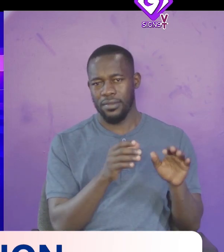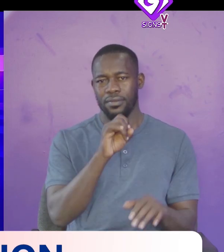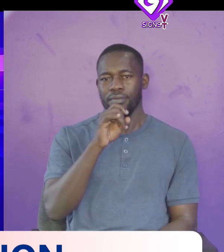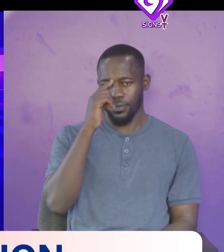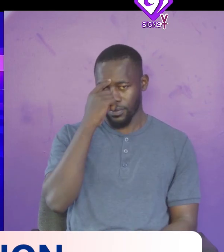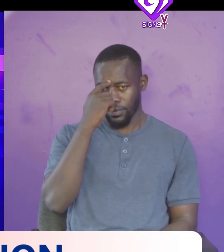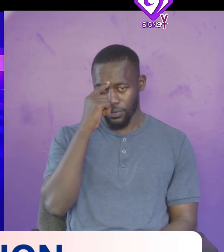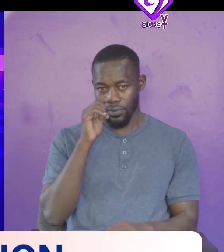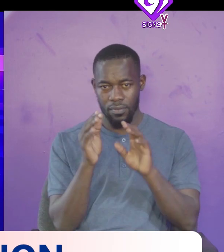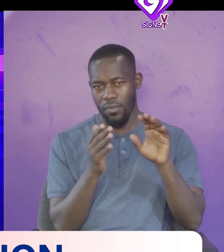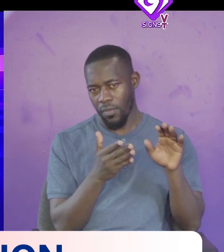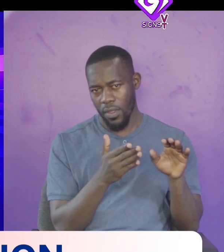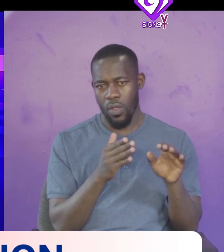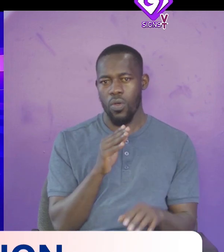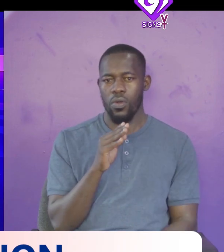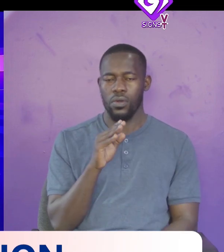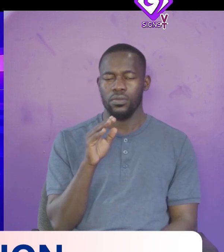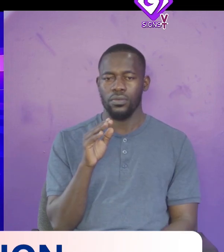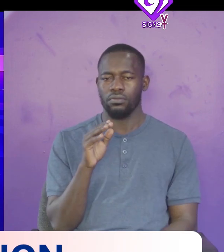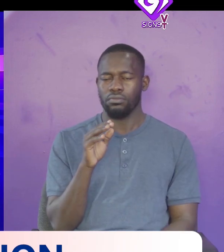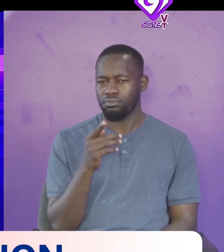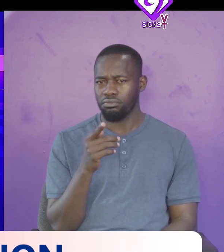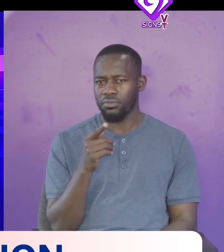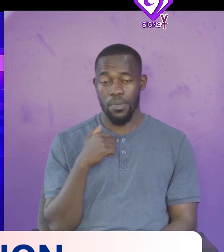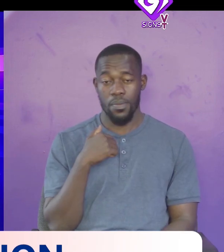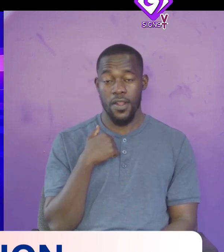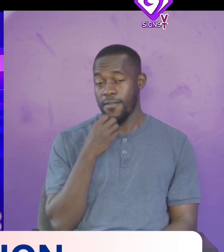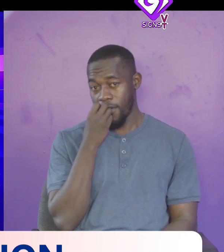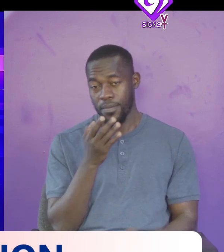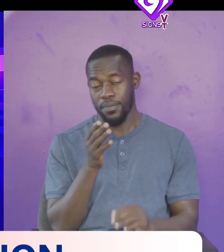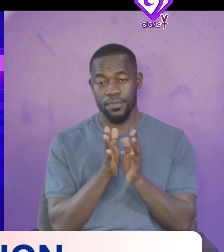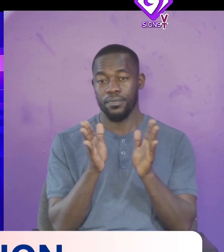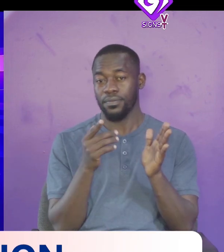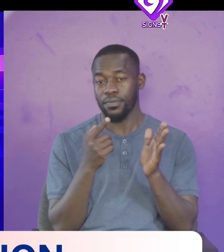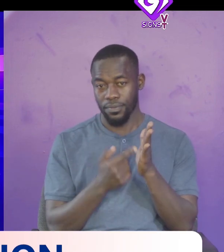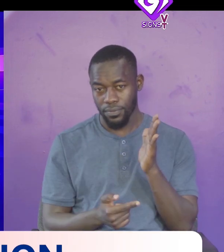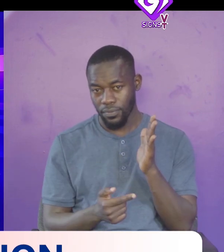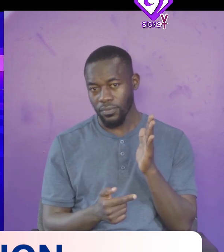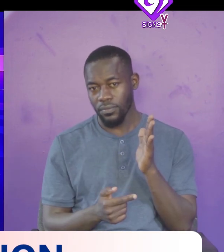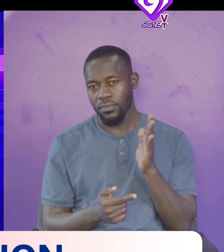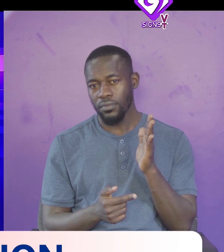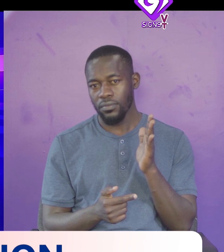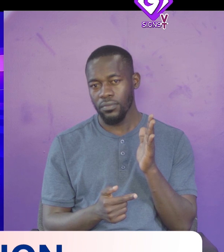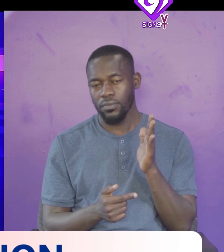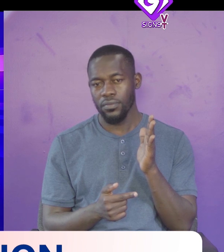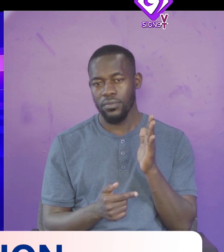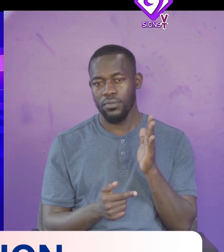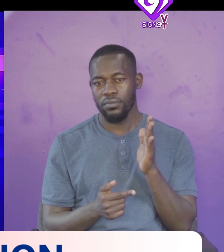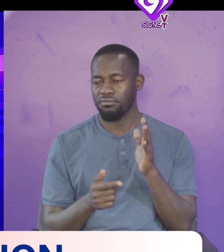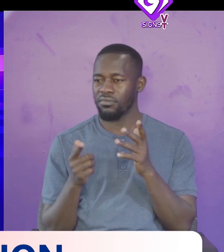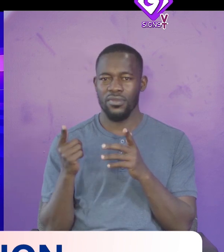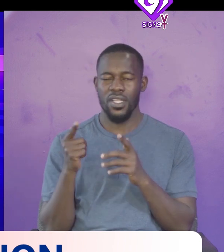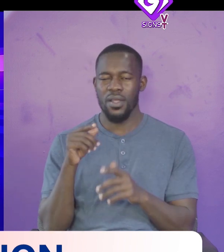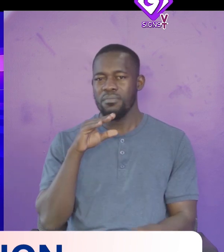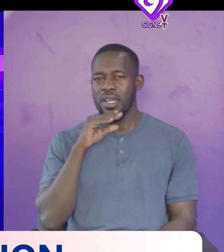Jonah, this is what I tell Kenyans here. That leave alone those Indian Ocean issues. There is nothing like that. That guy has been